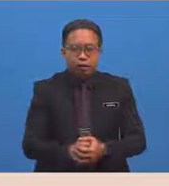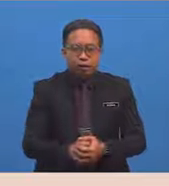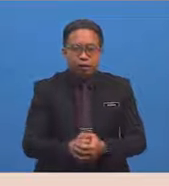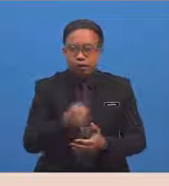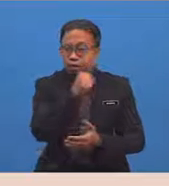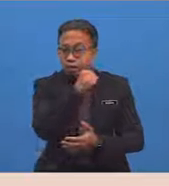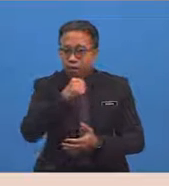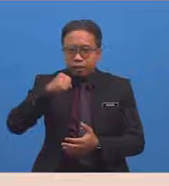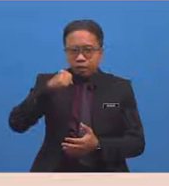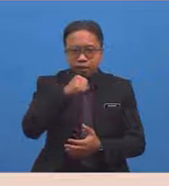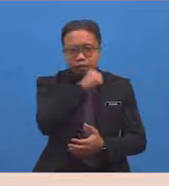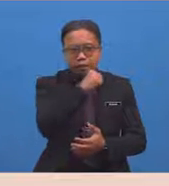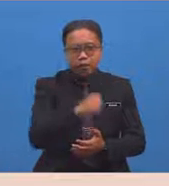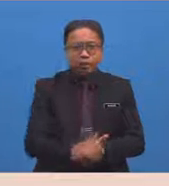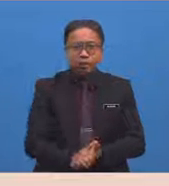sing,